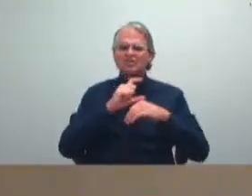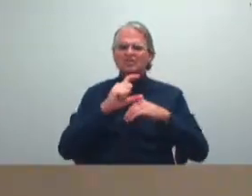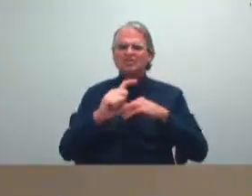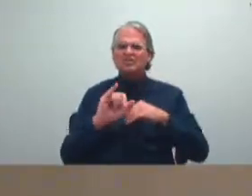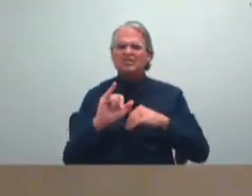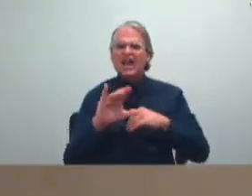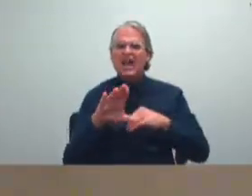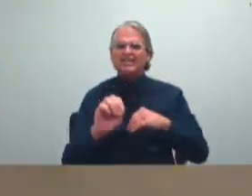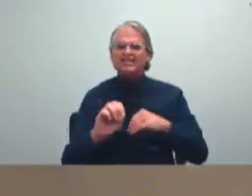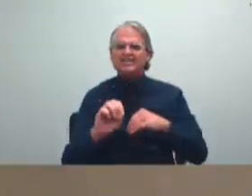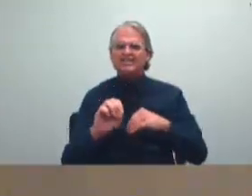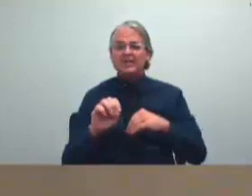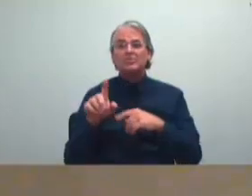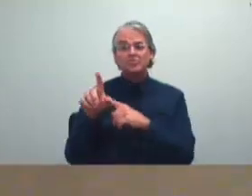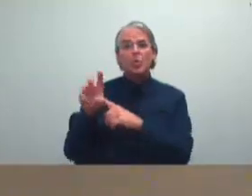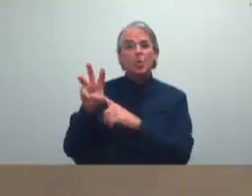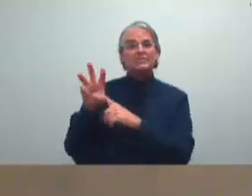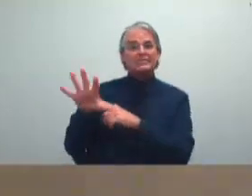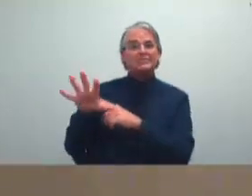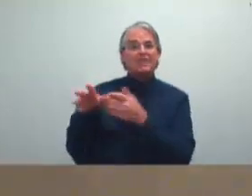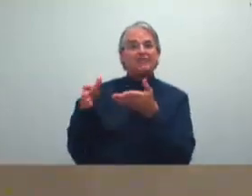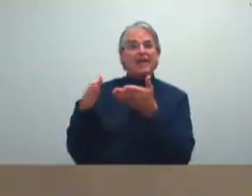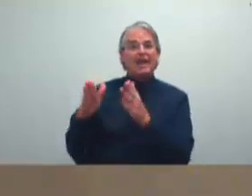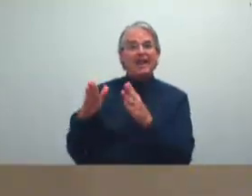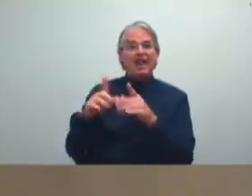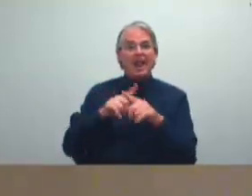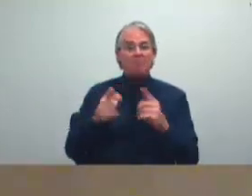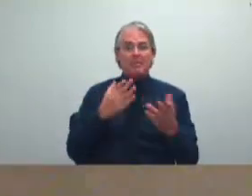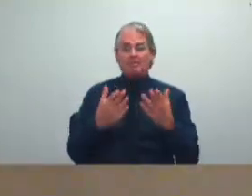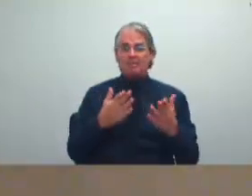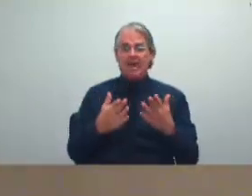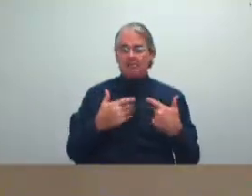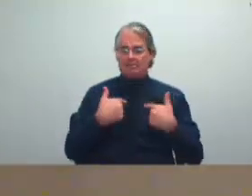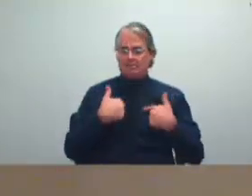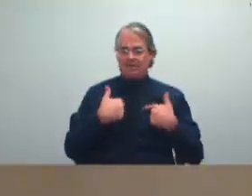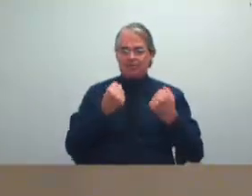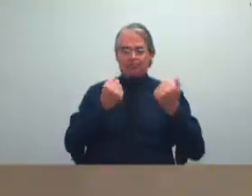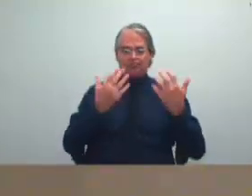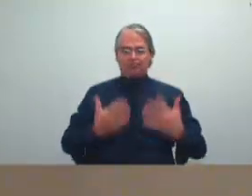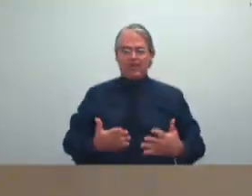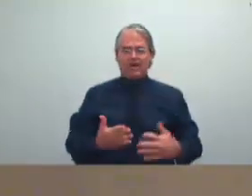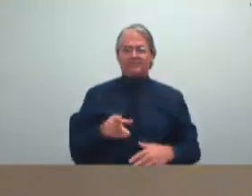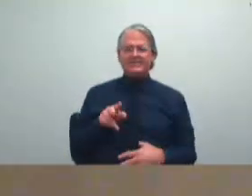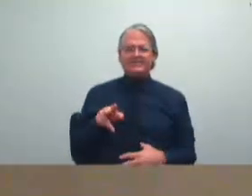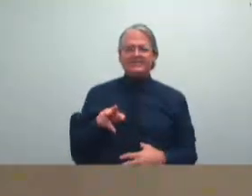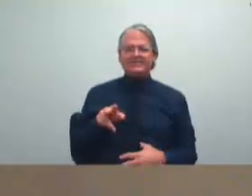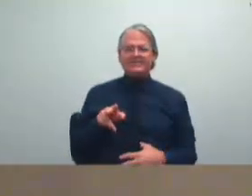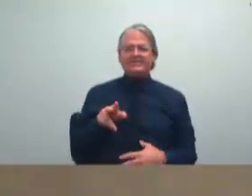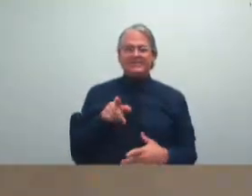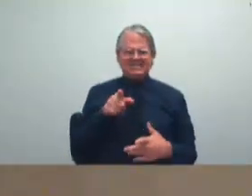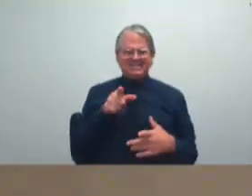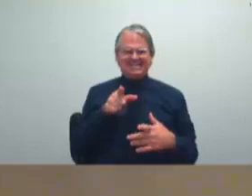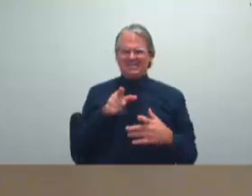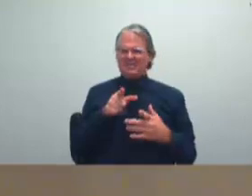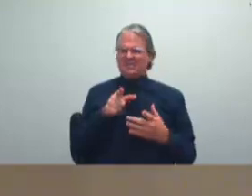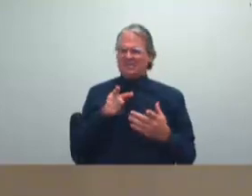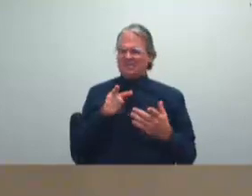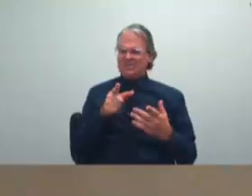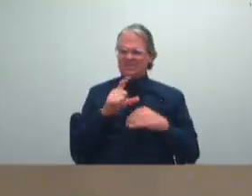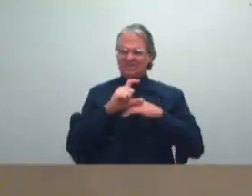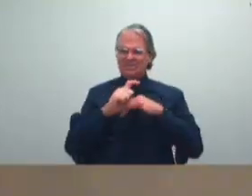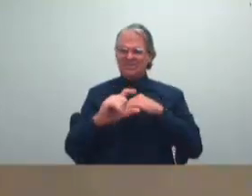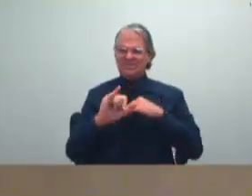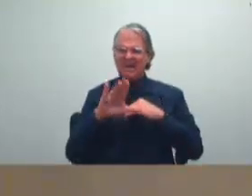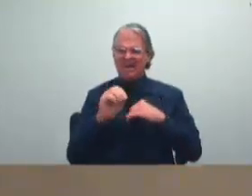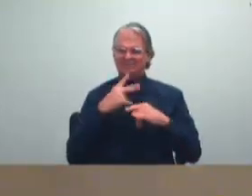maybe you, as the driver, as the decision maker, maybe you slow down to 30 to be safe. And so the tool is